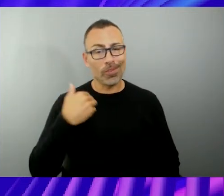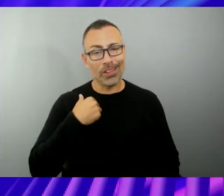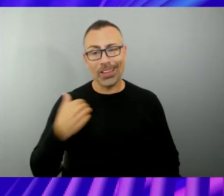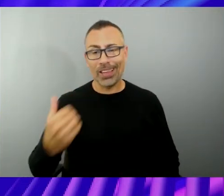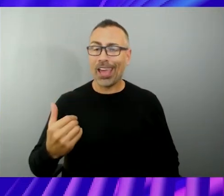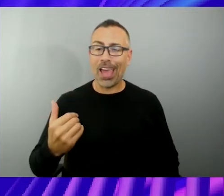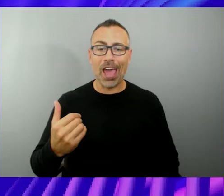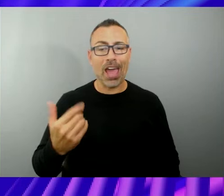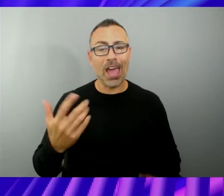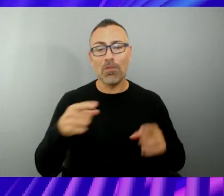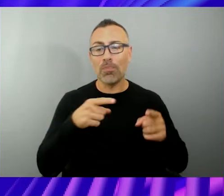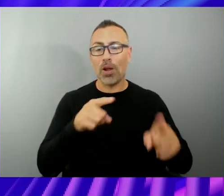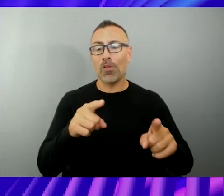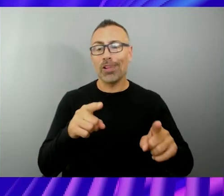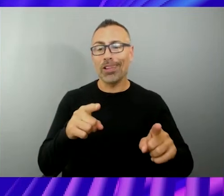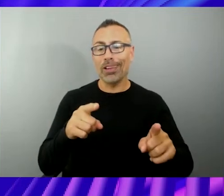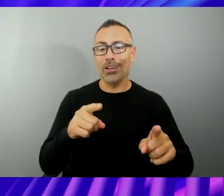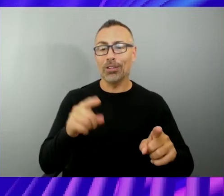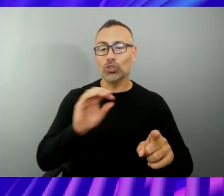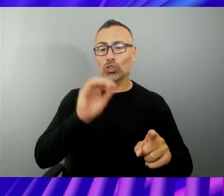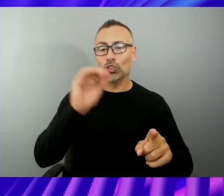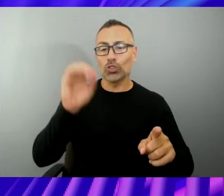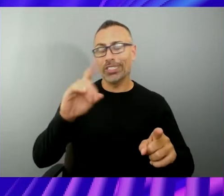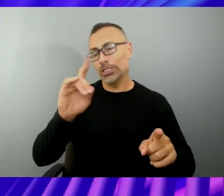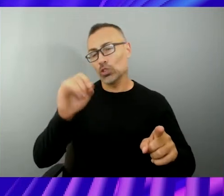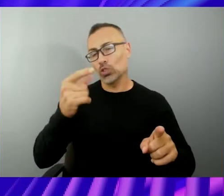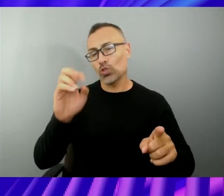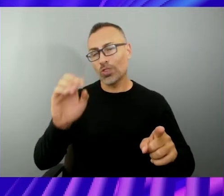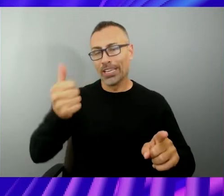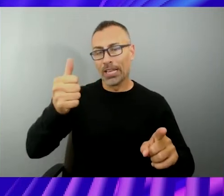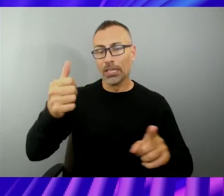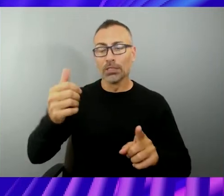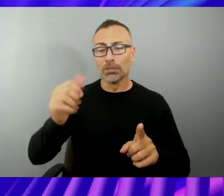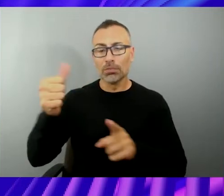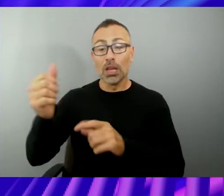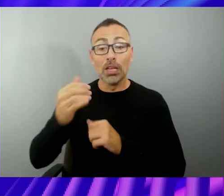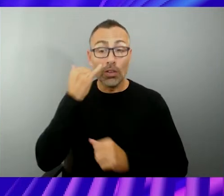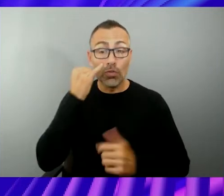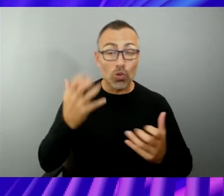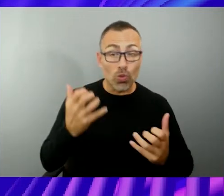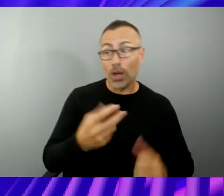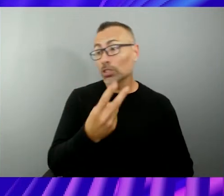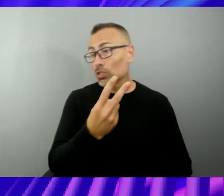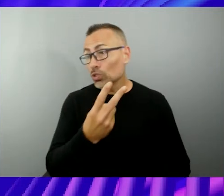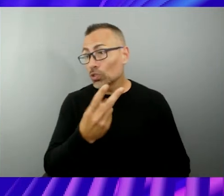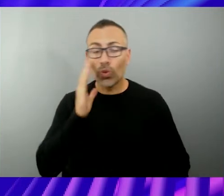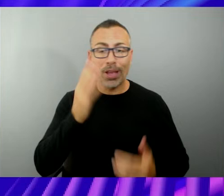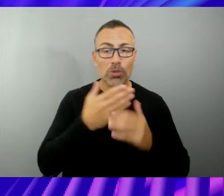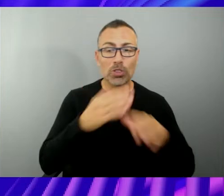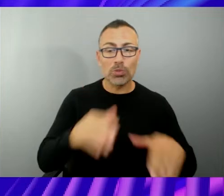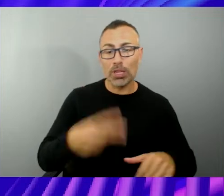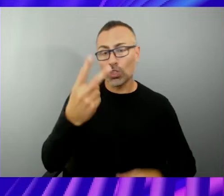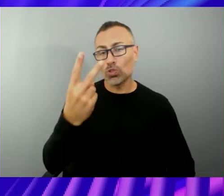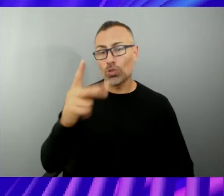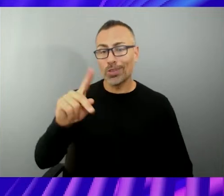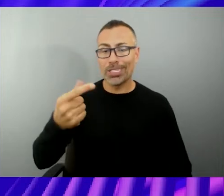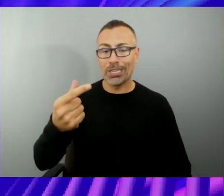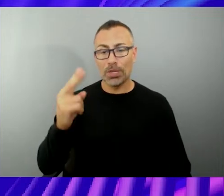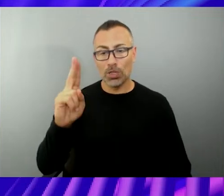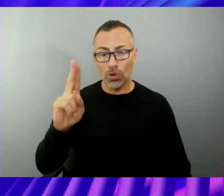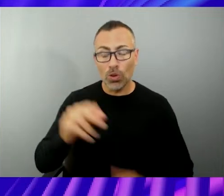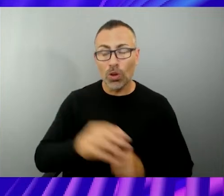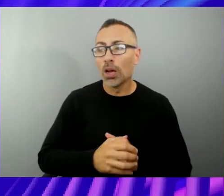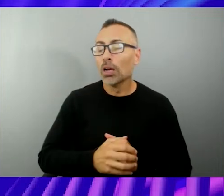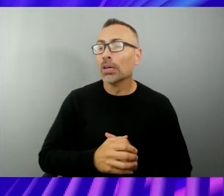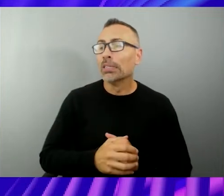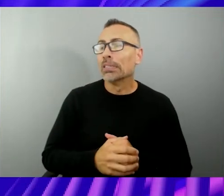Okay. you can specify like I want two, then it will just split your layer into two GPUs. So that's